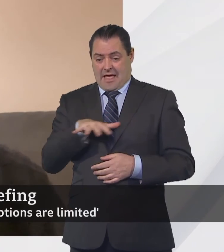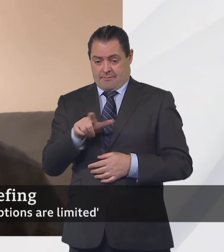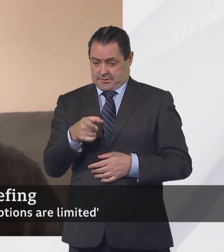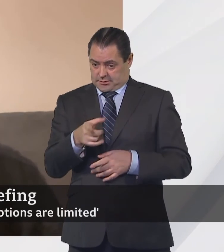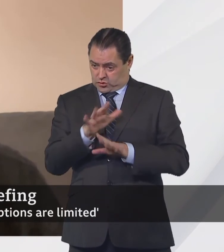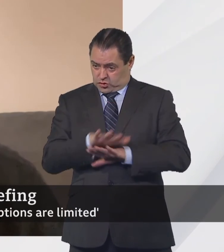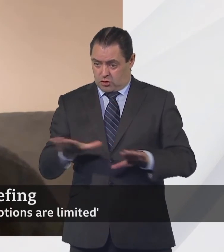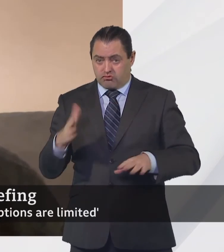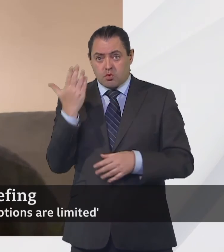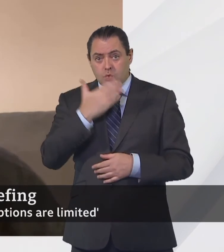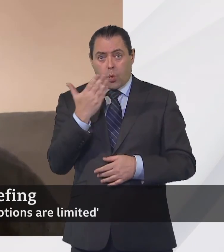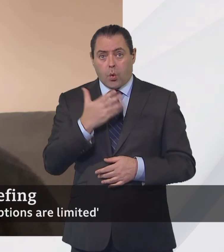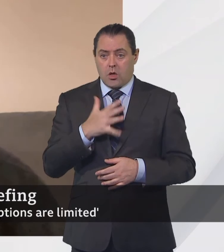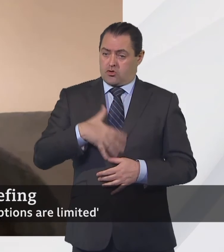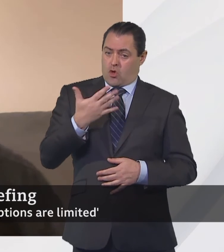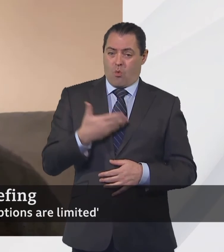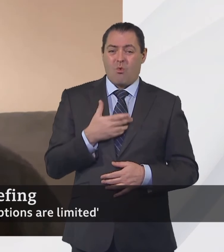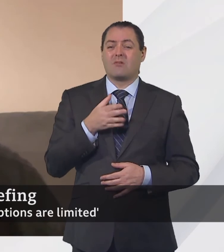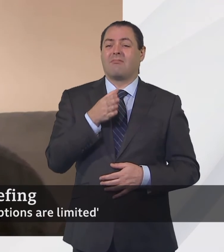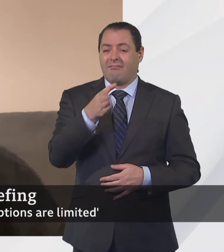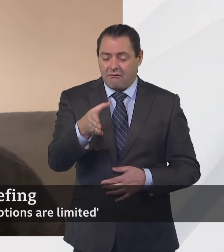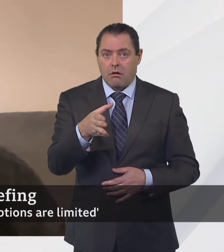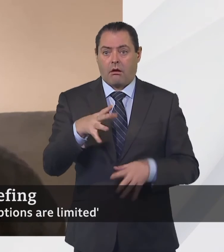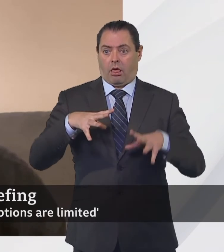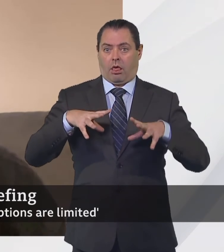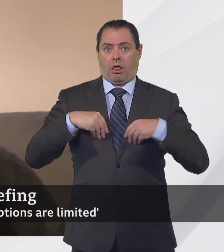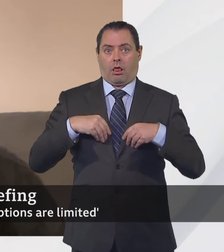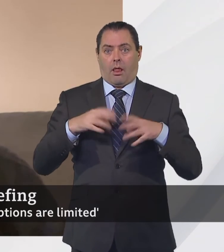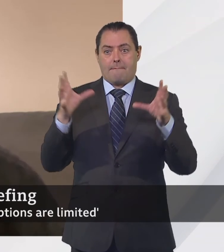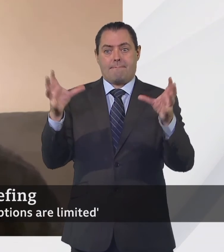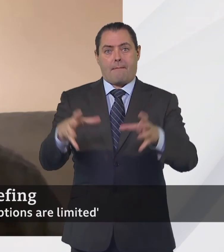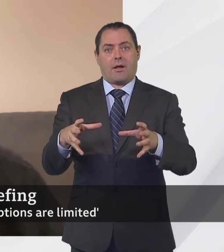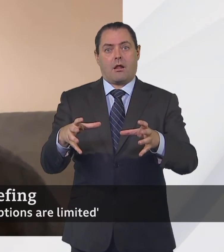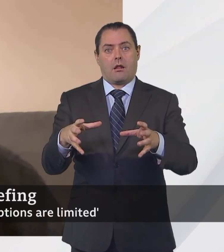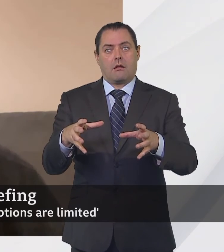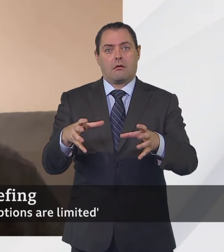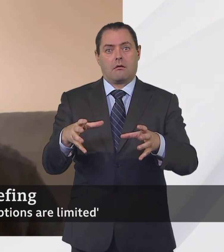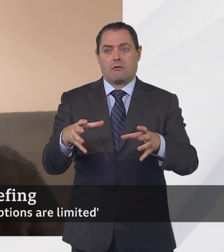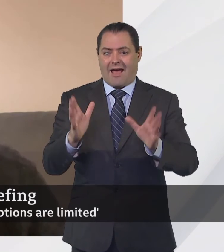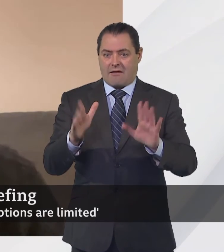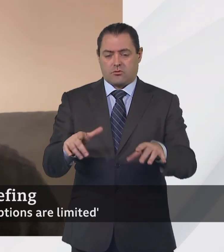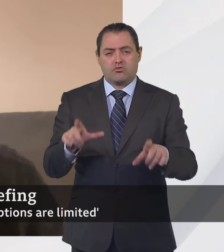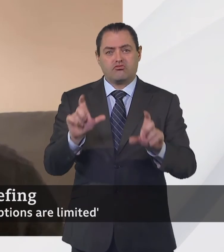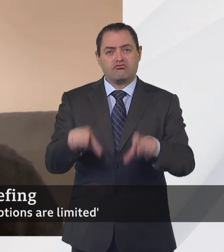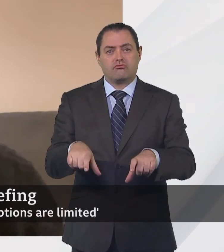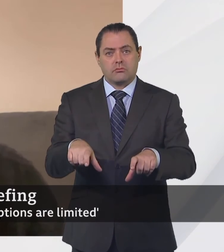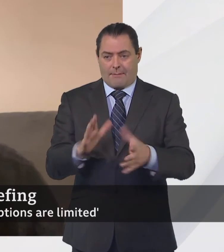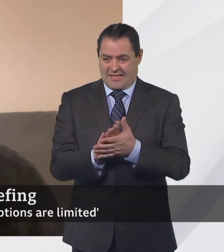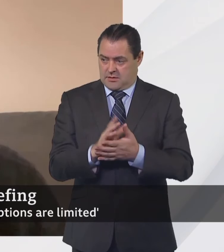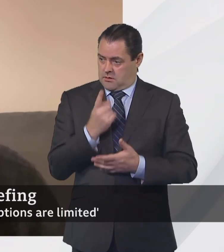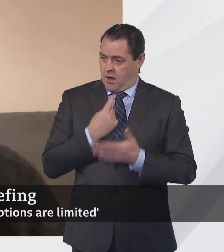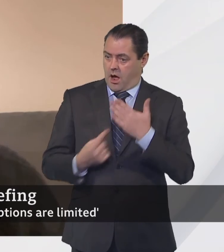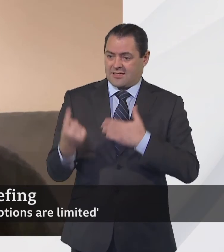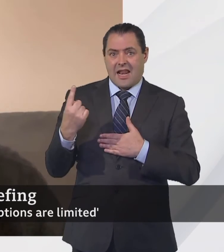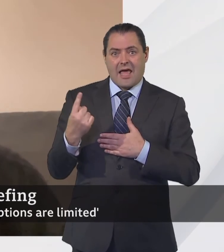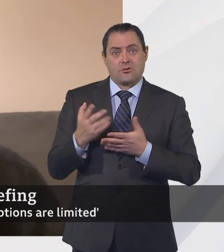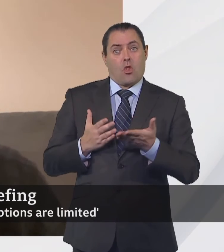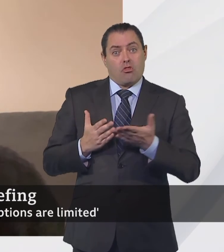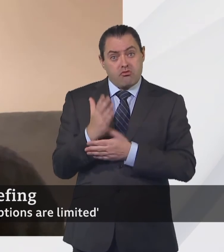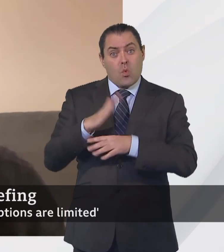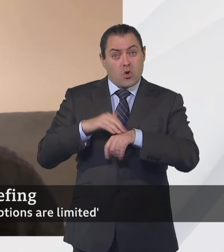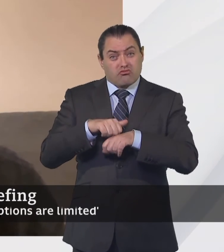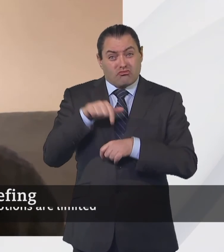that risk of a bubble closure, which would consequently lead to those individuals needing to self-isolate over the